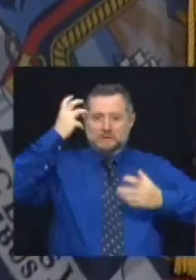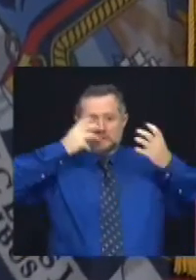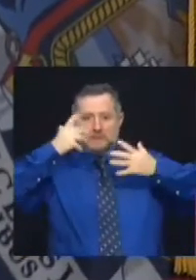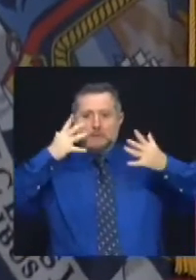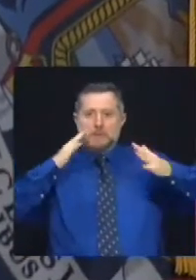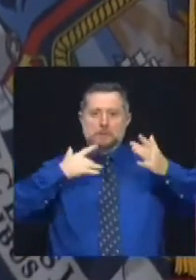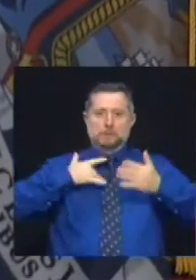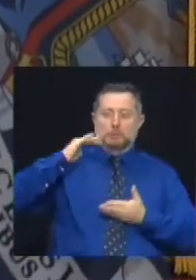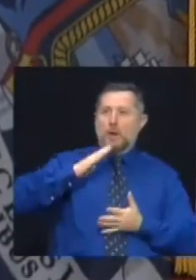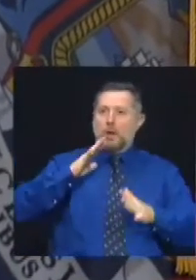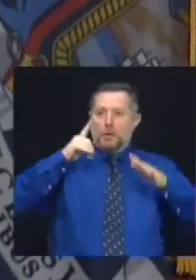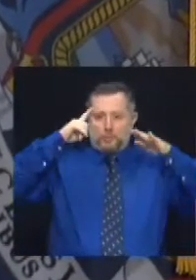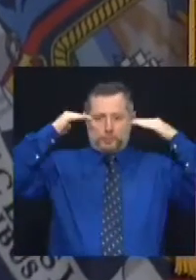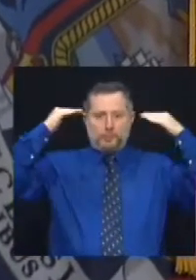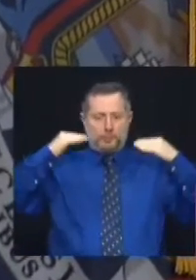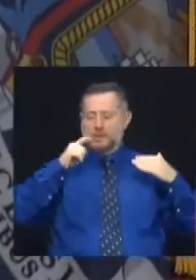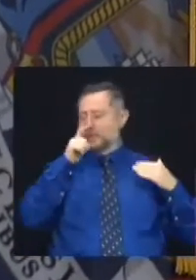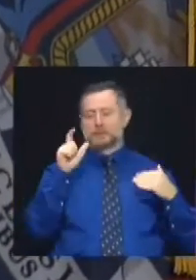unnecessary.